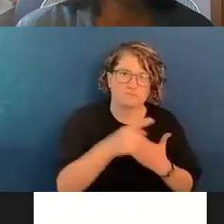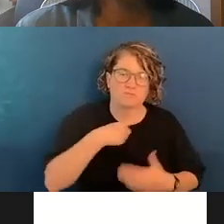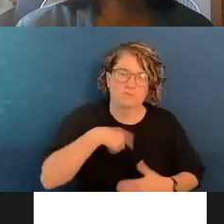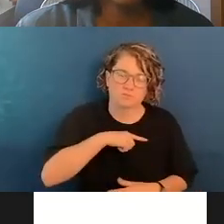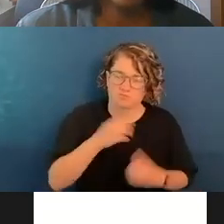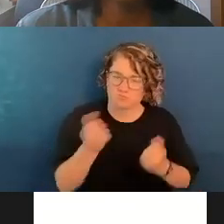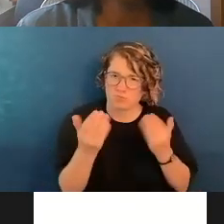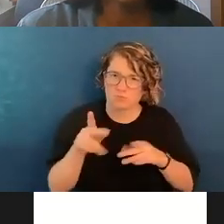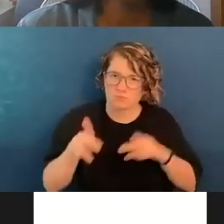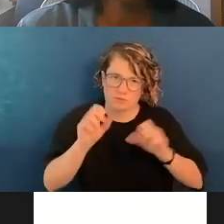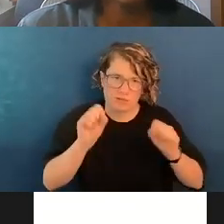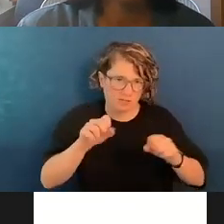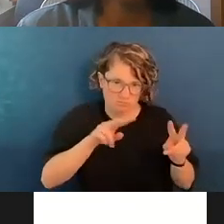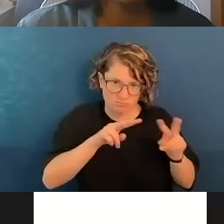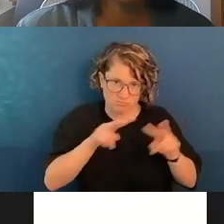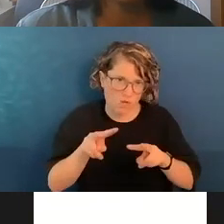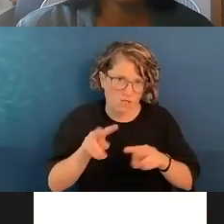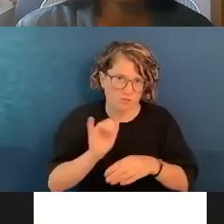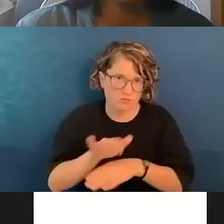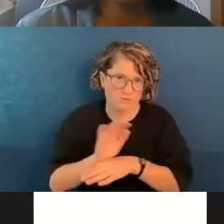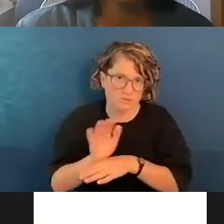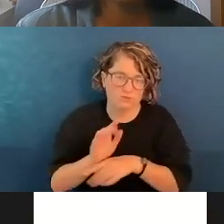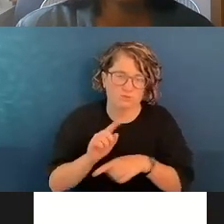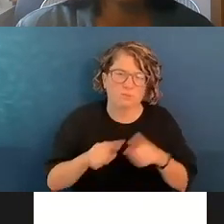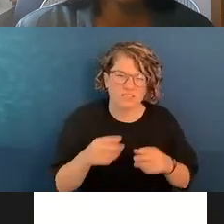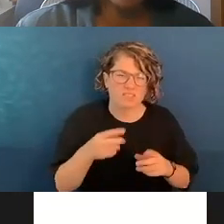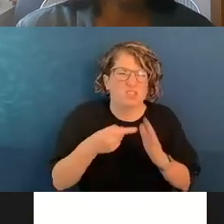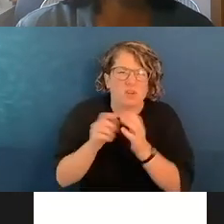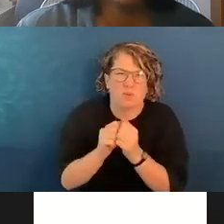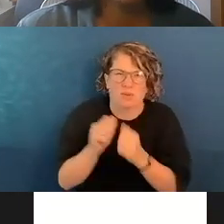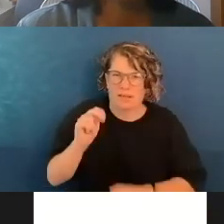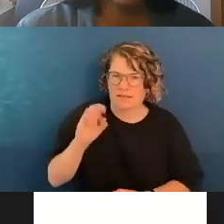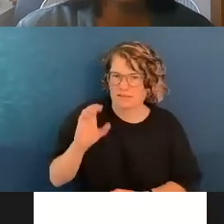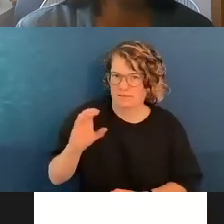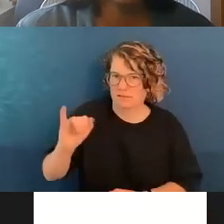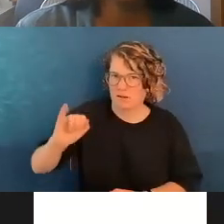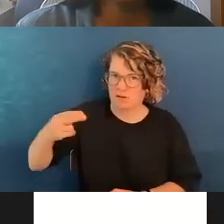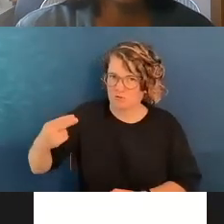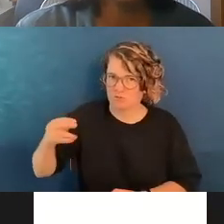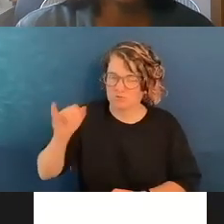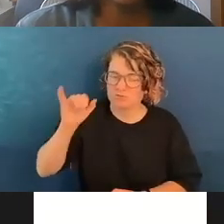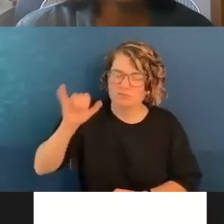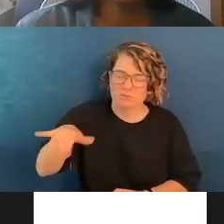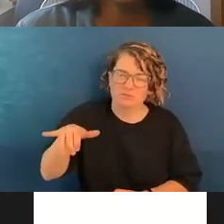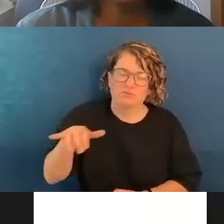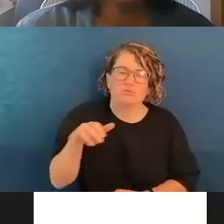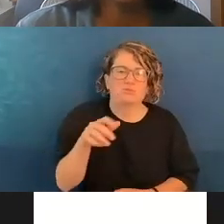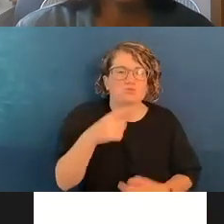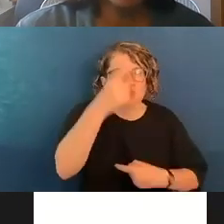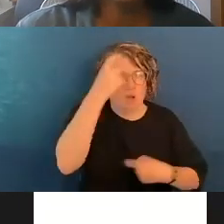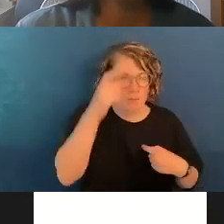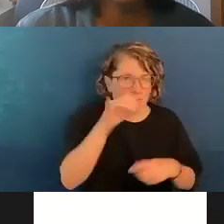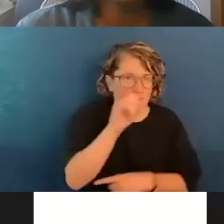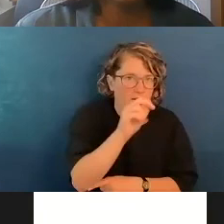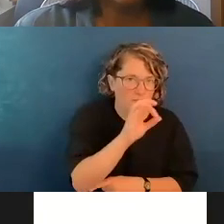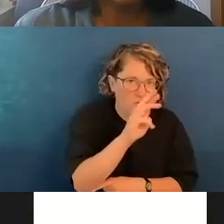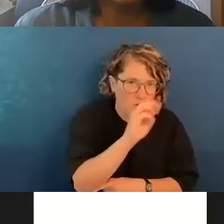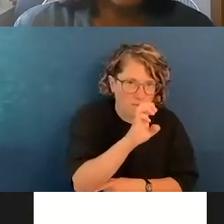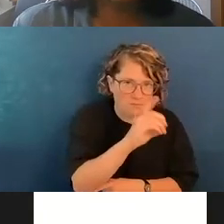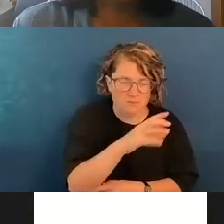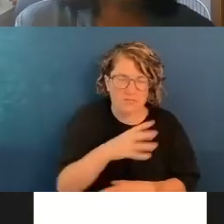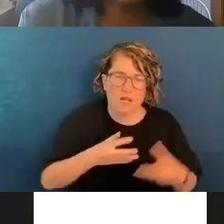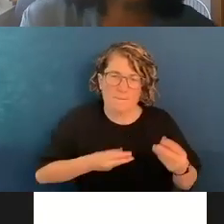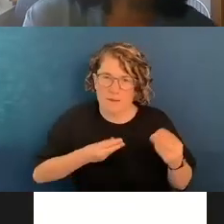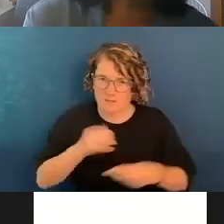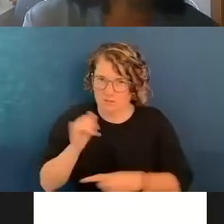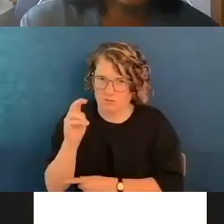as convenient. But certainly start with the NCCIH around trauma-informed, compassionate-informed. It's an excellent, excellent piece.